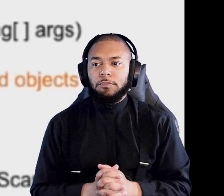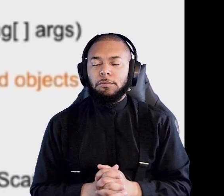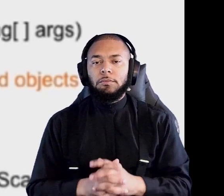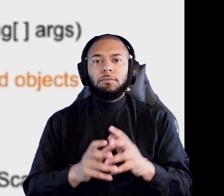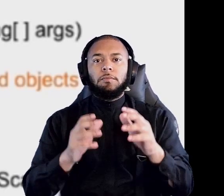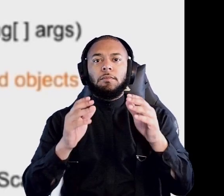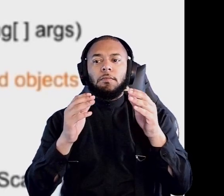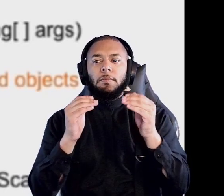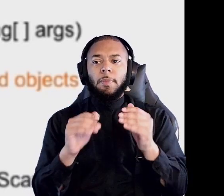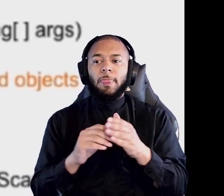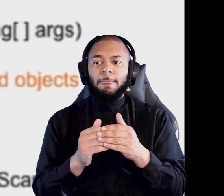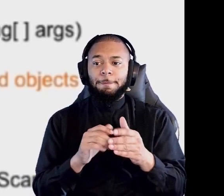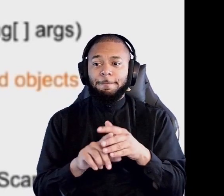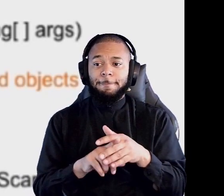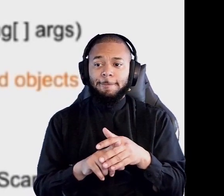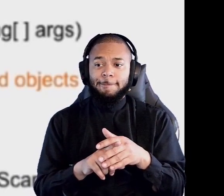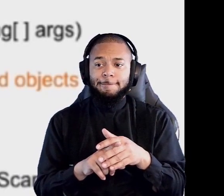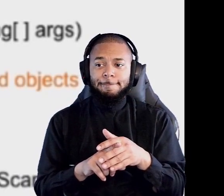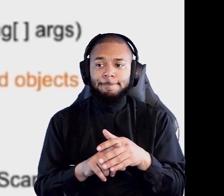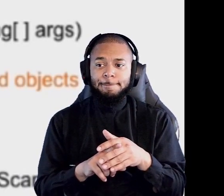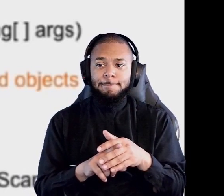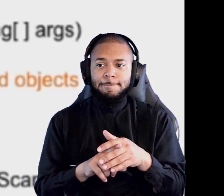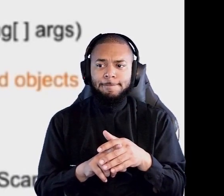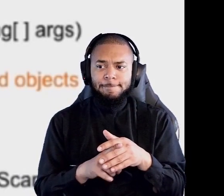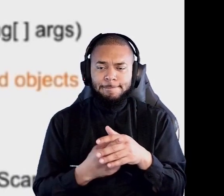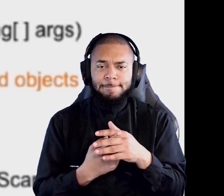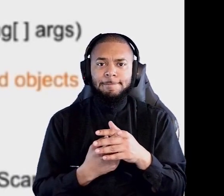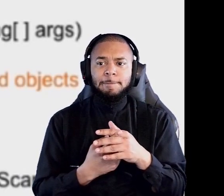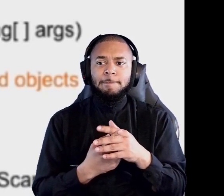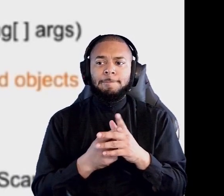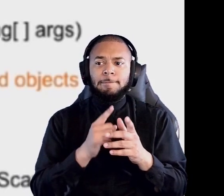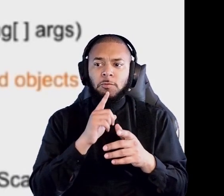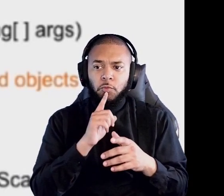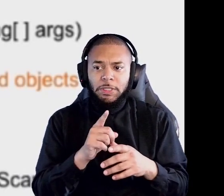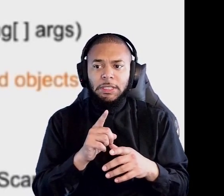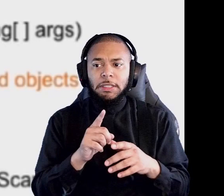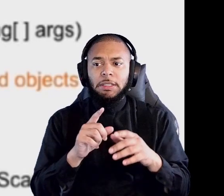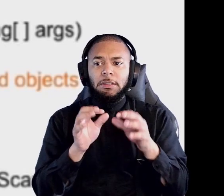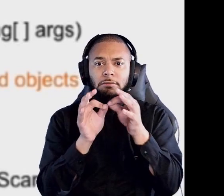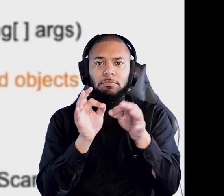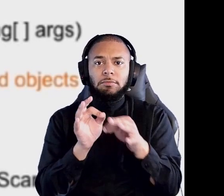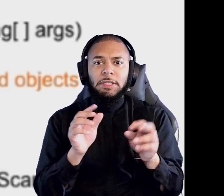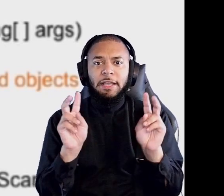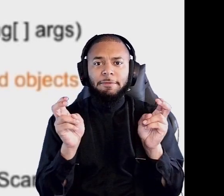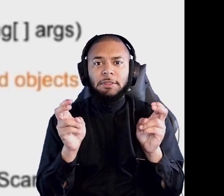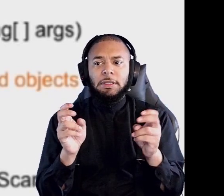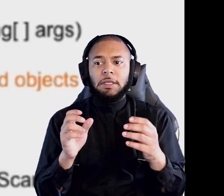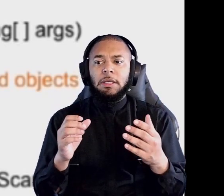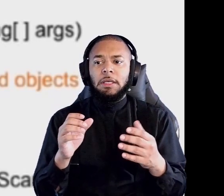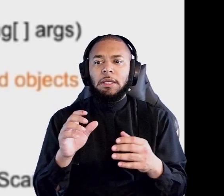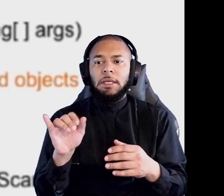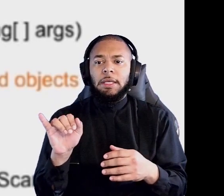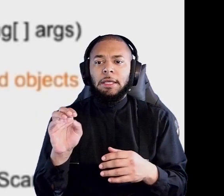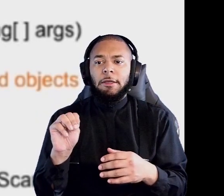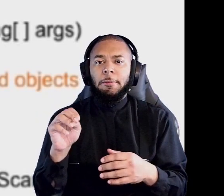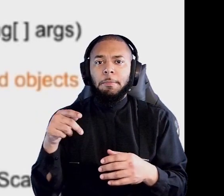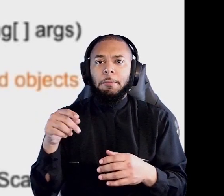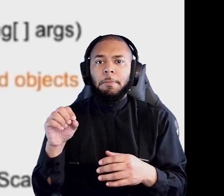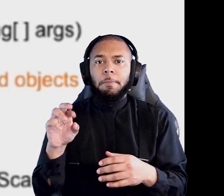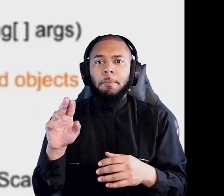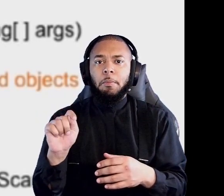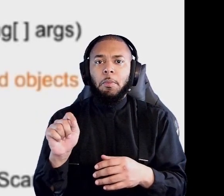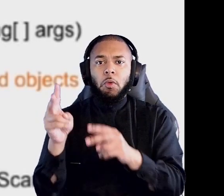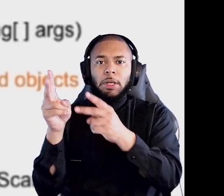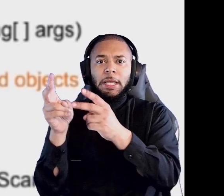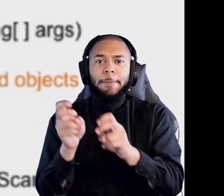Then, before I even start writing any code, there's an import section. I might have to import